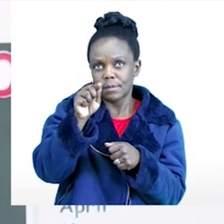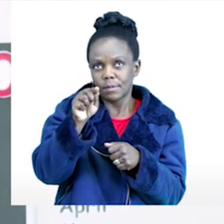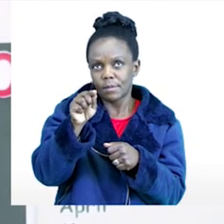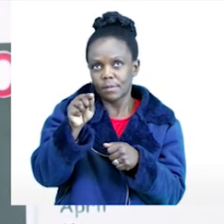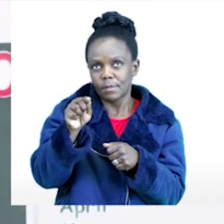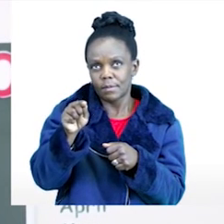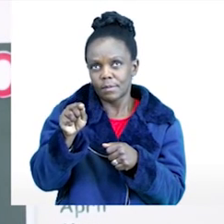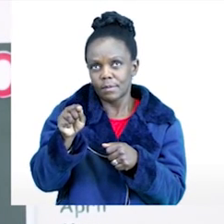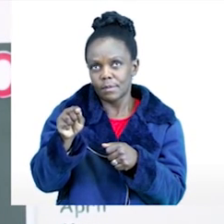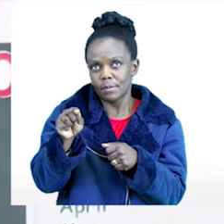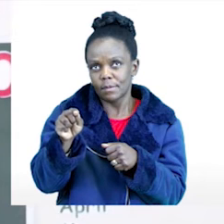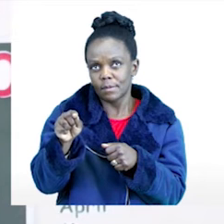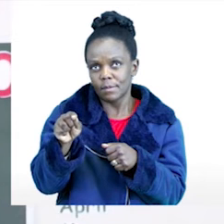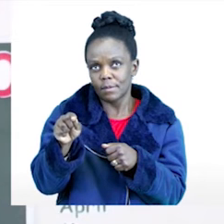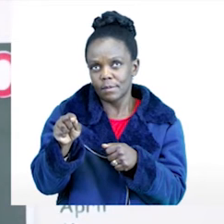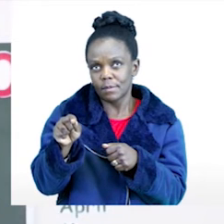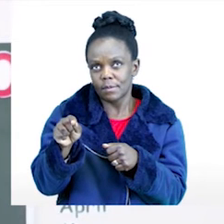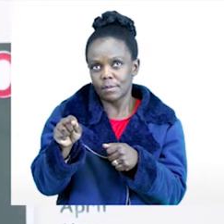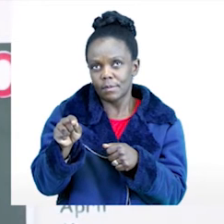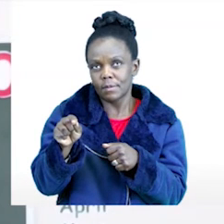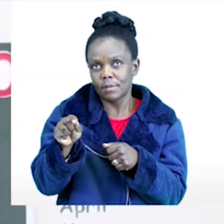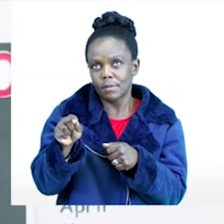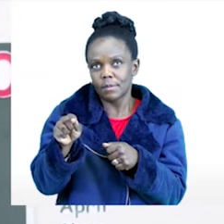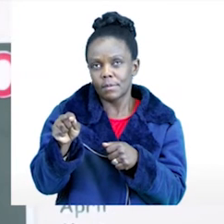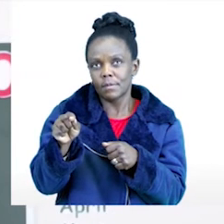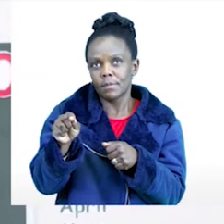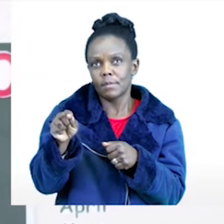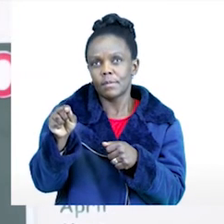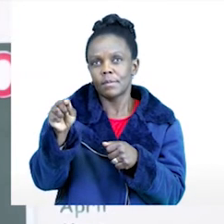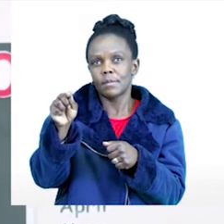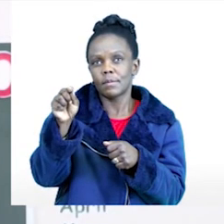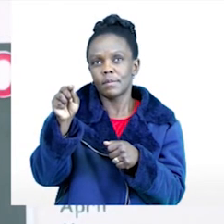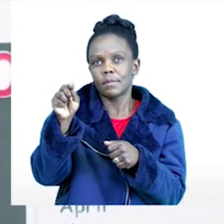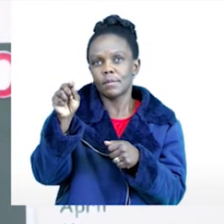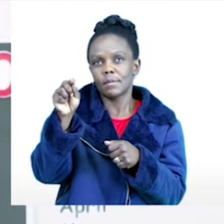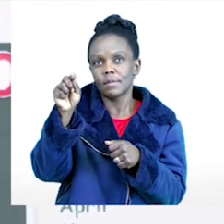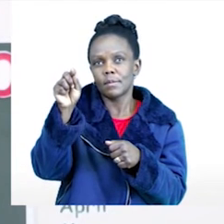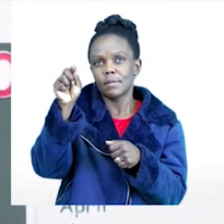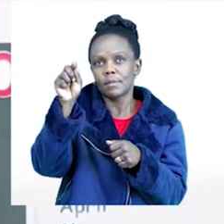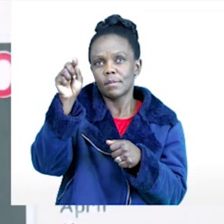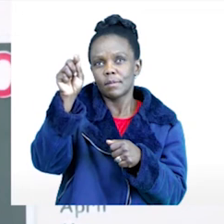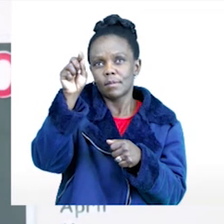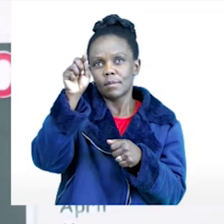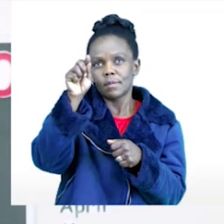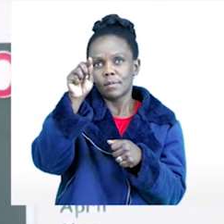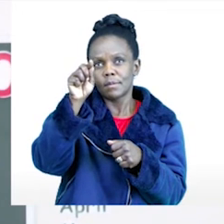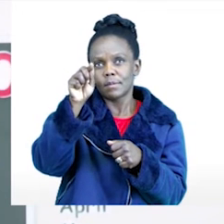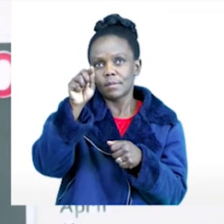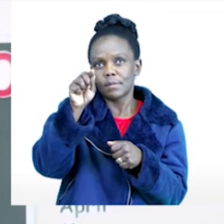round. Take your time when you're going round, and down. Very good. Up,